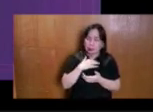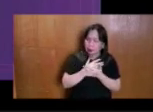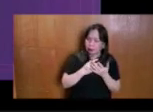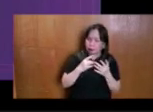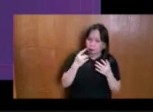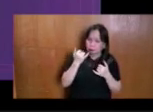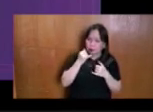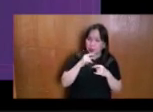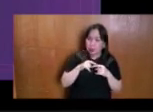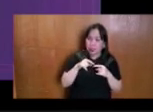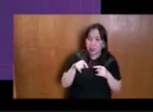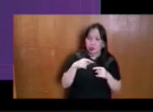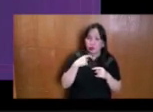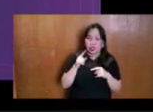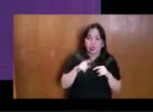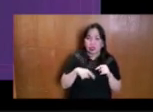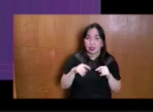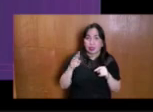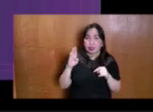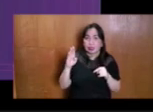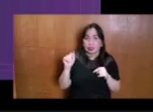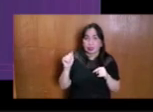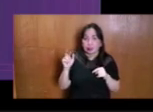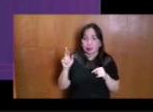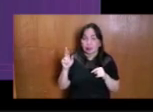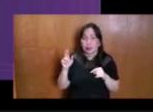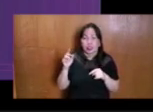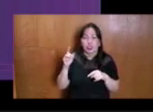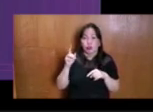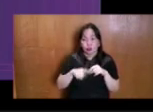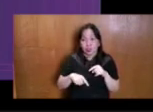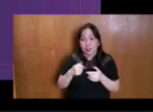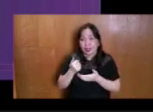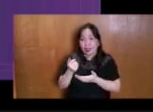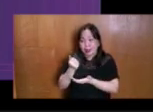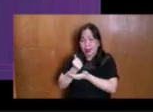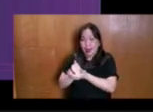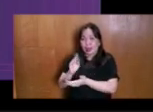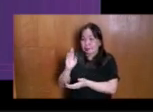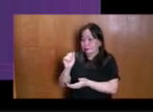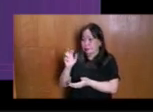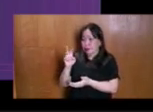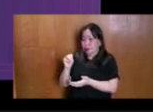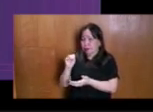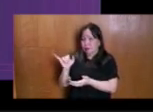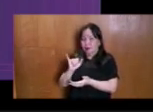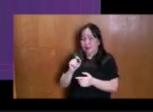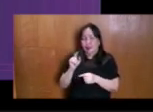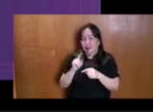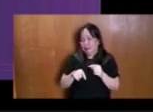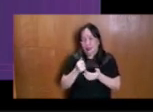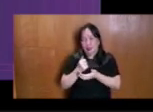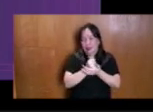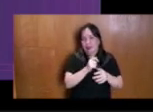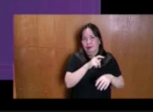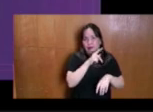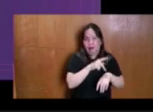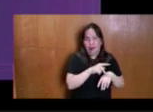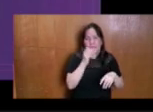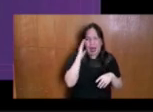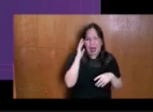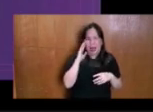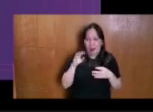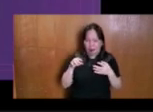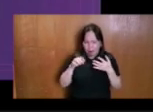if you cannot save BARM, you cannot save the Philippines. Because BARM,